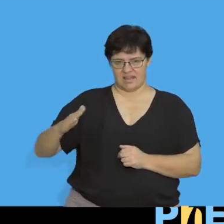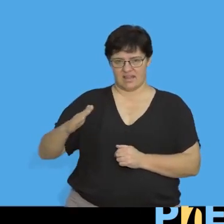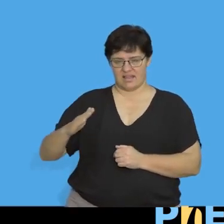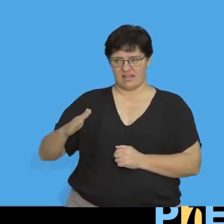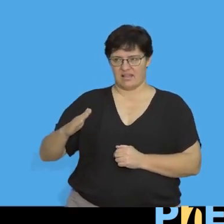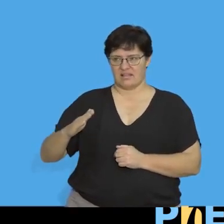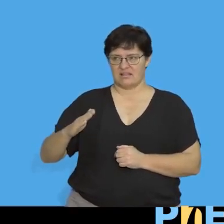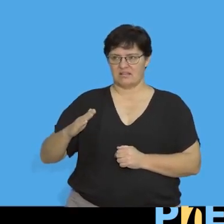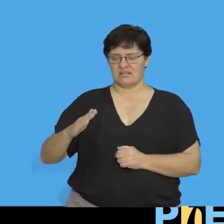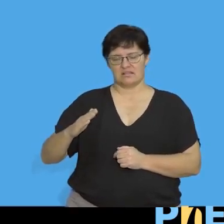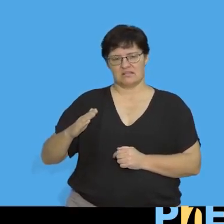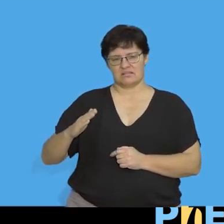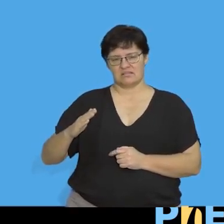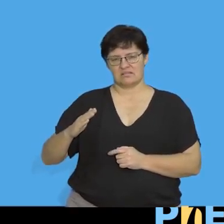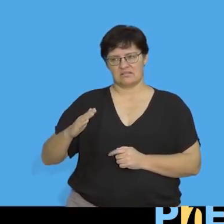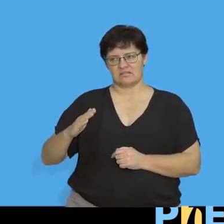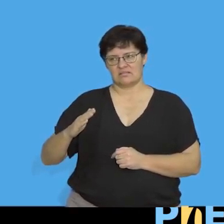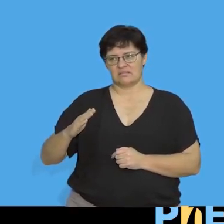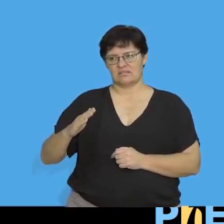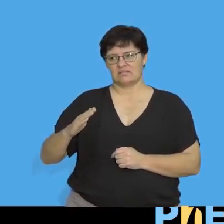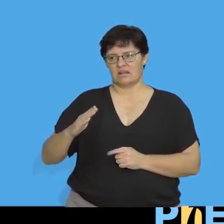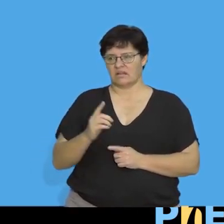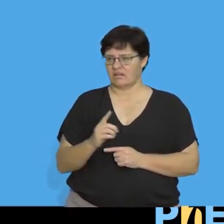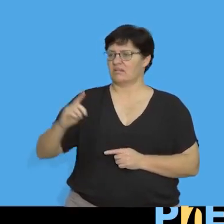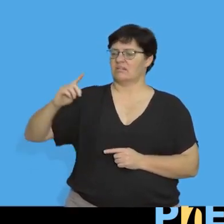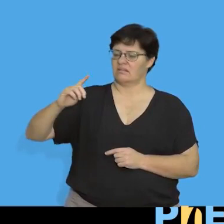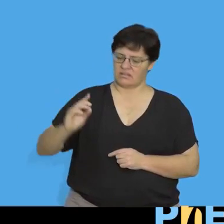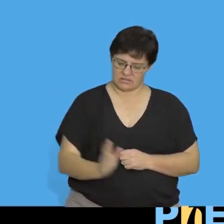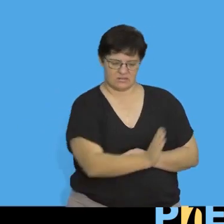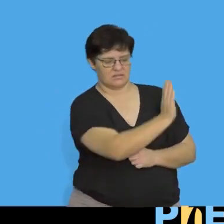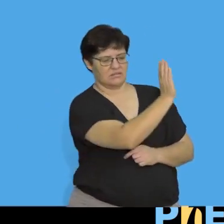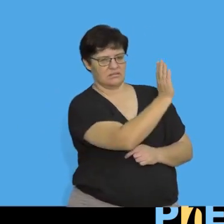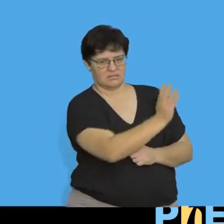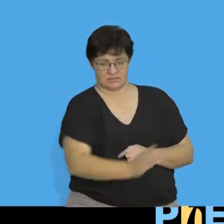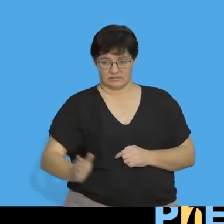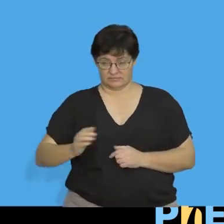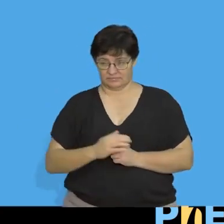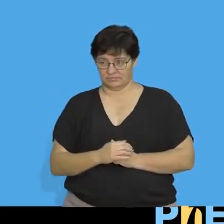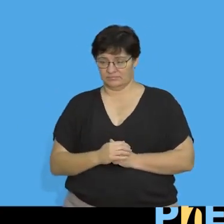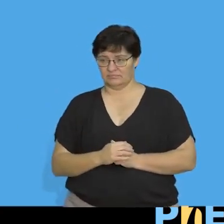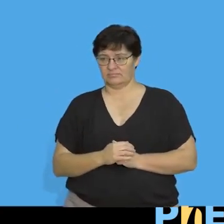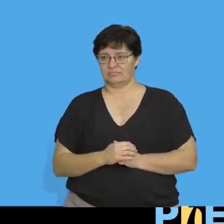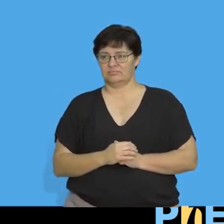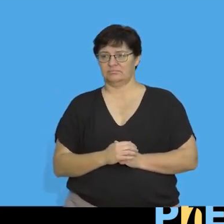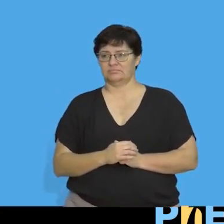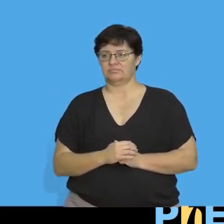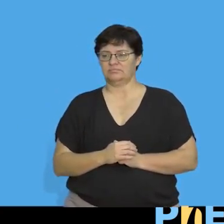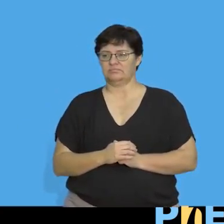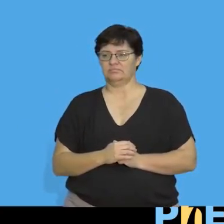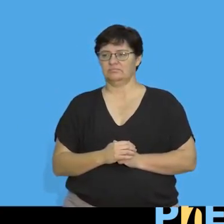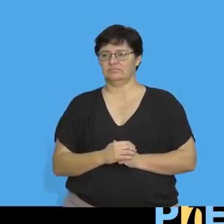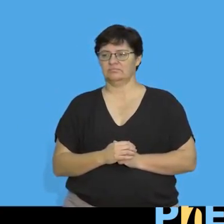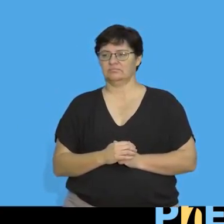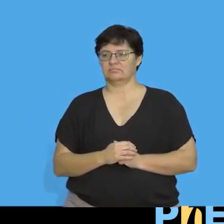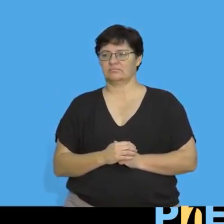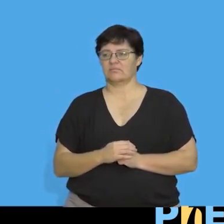it's stopping quite close to the point of no return. The second thing I want to just do carefully